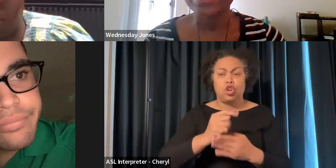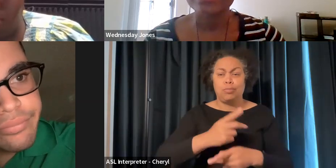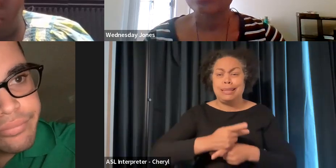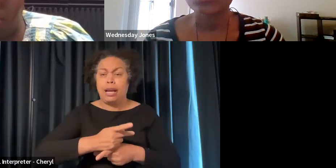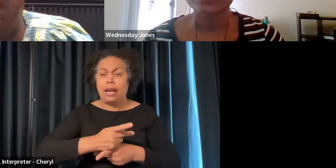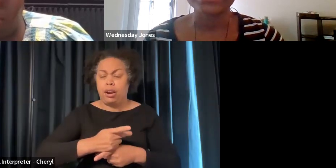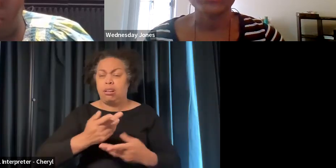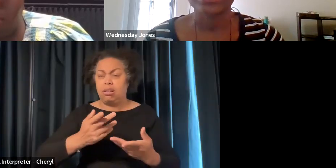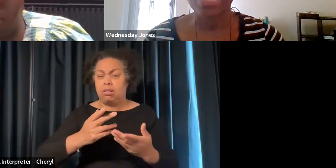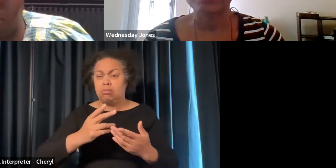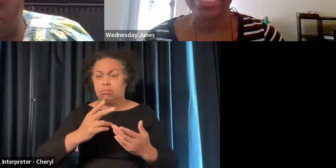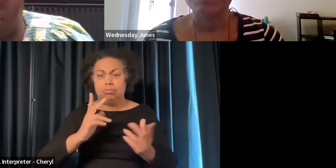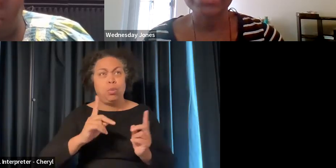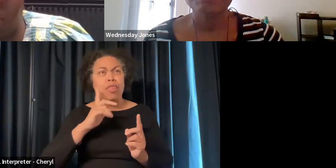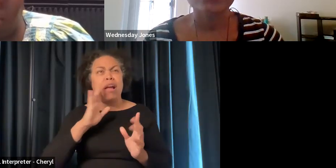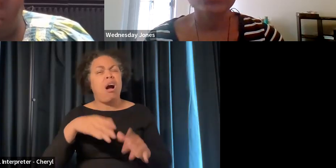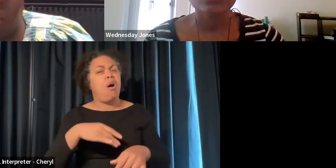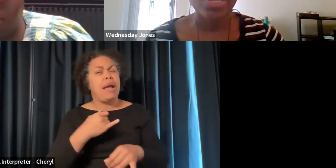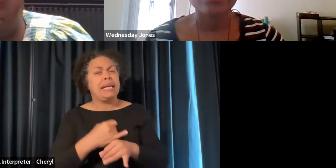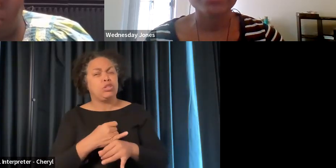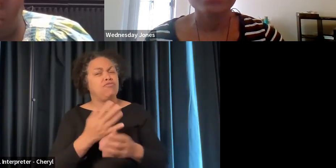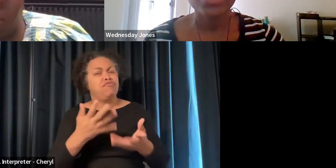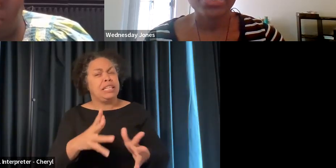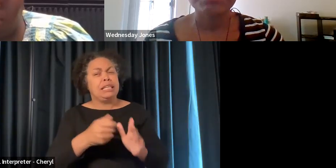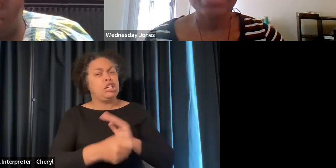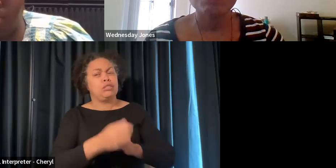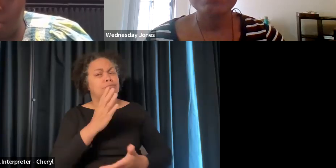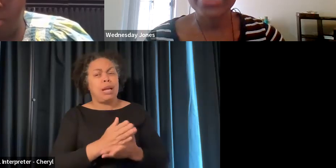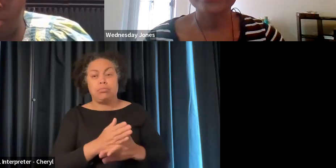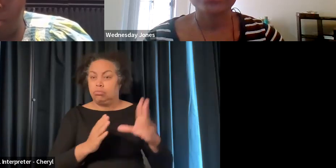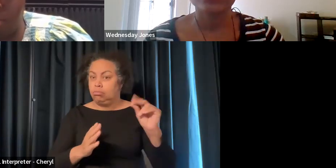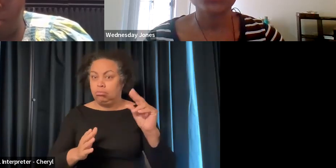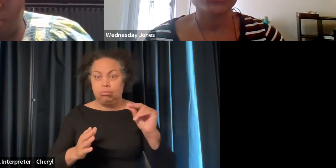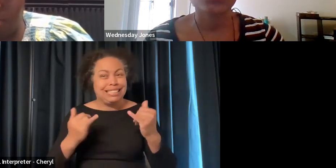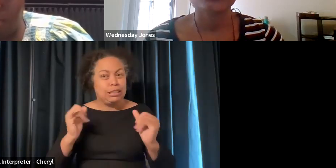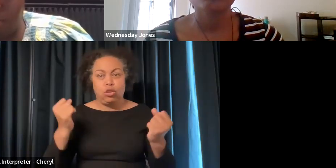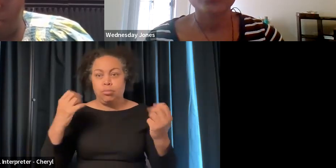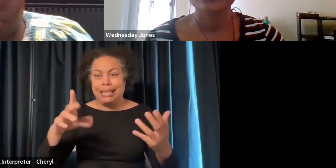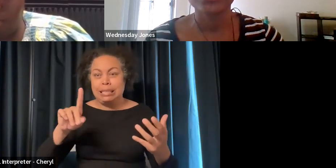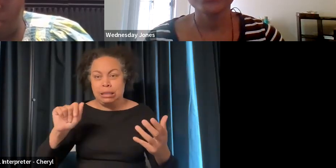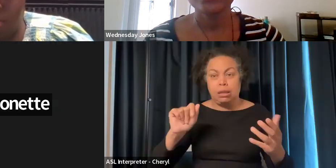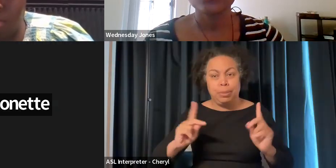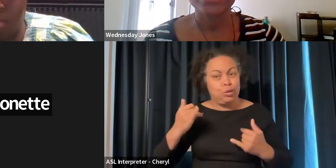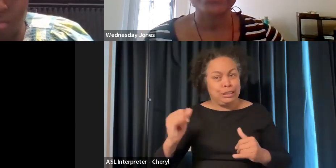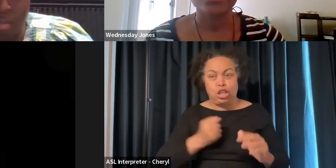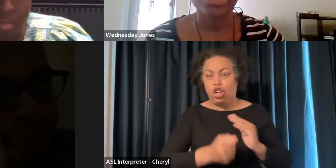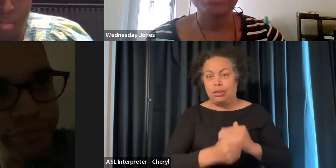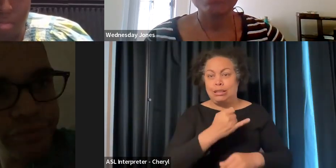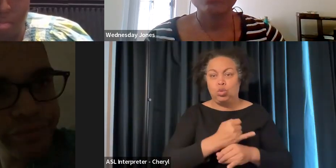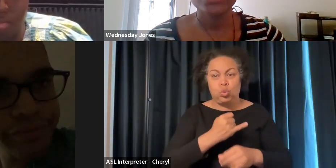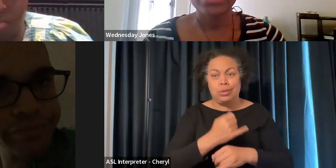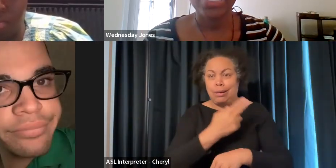think deinstitutionalization happened and that was it, but there's still a lot of disabled people in institutions, and so there's still work to do there,